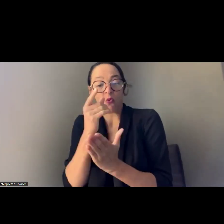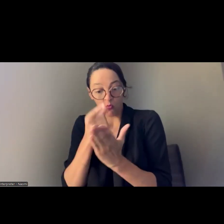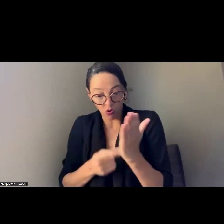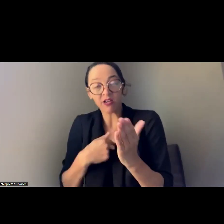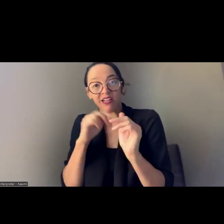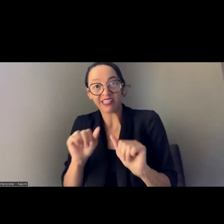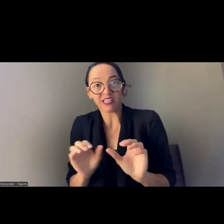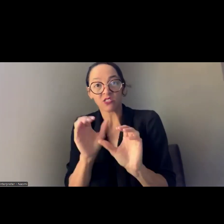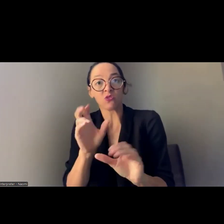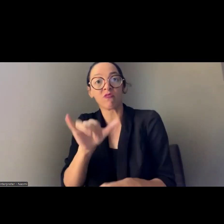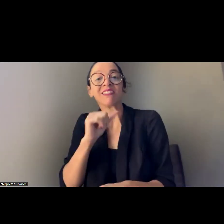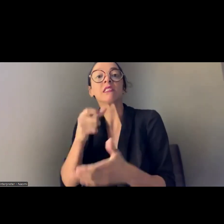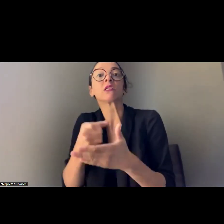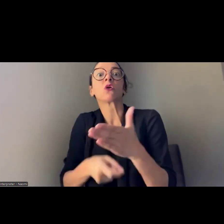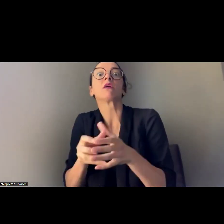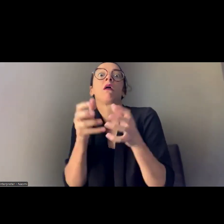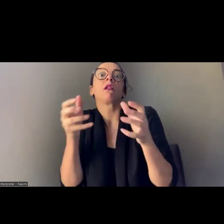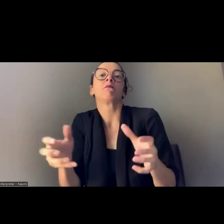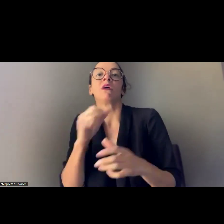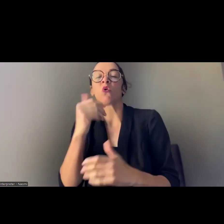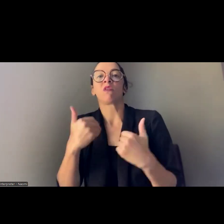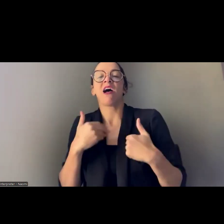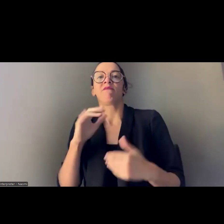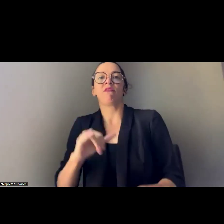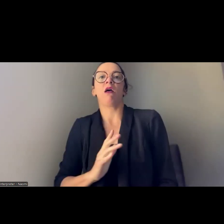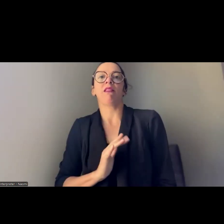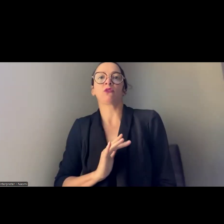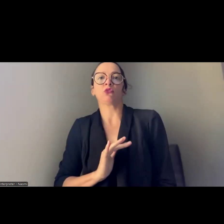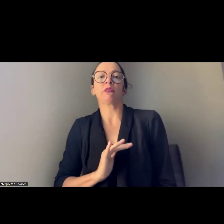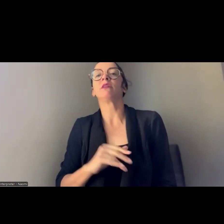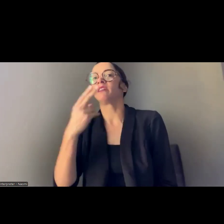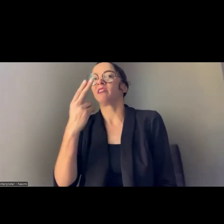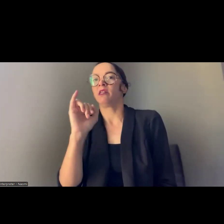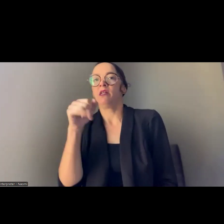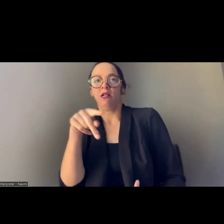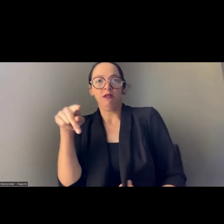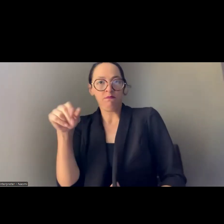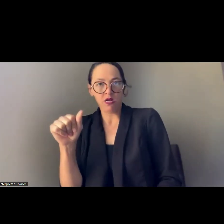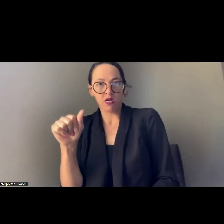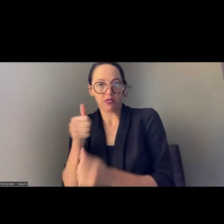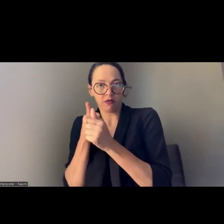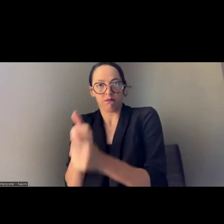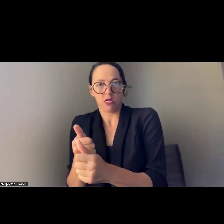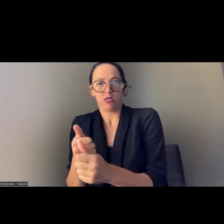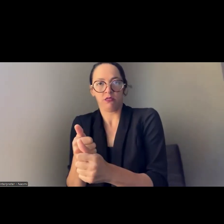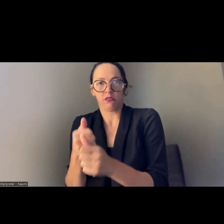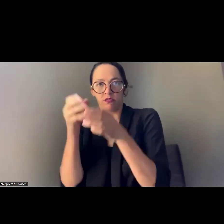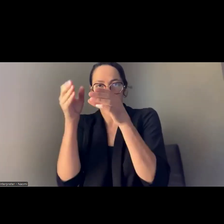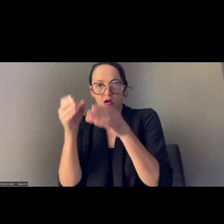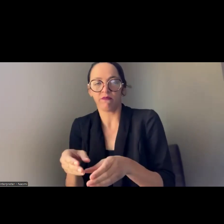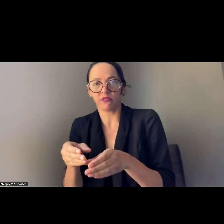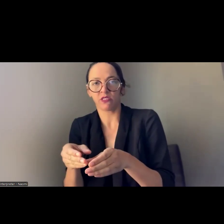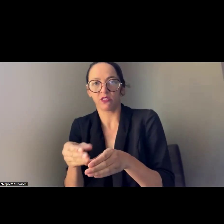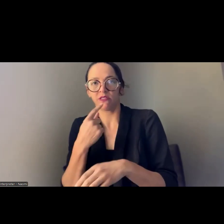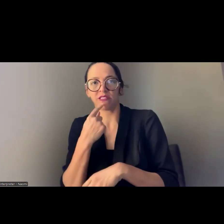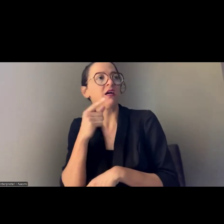HIPAA compliance officer is also my office manager, and they're saying, well, we should peel that apart and make it 2 different positions. And I said, I'd